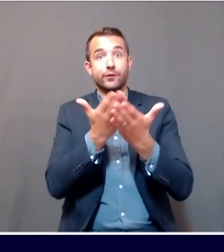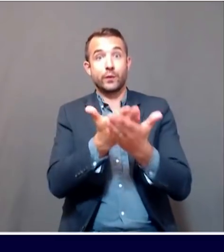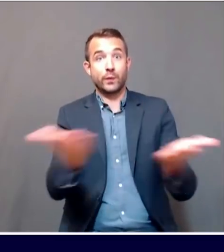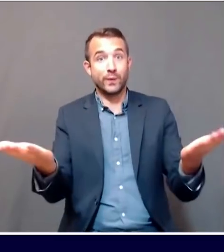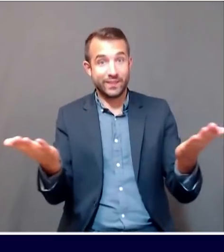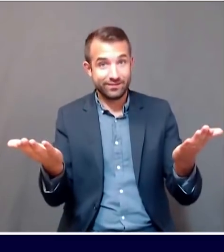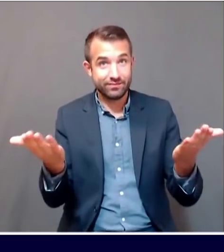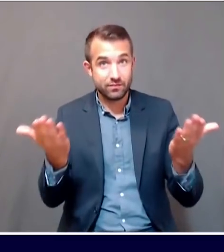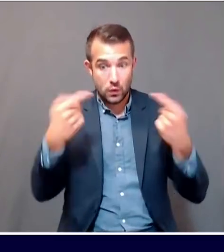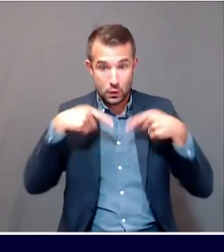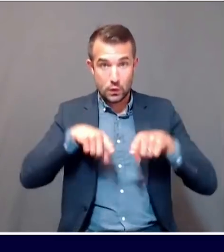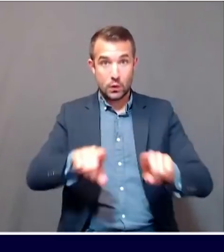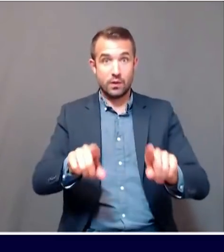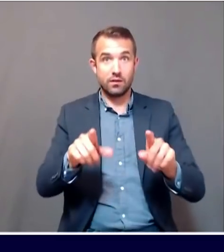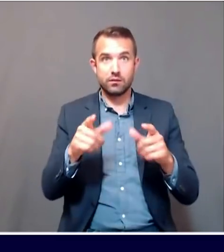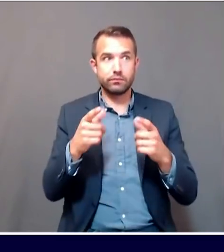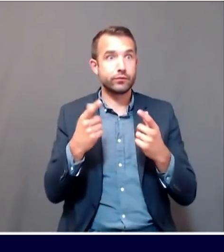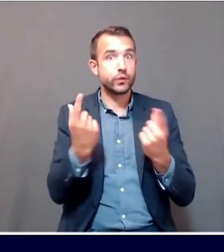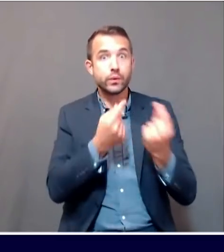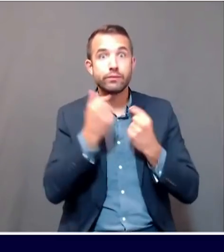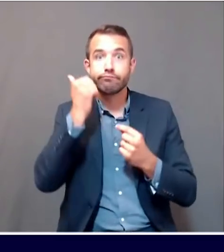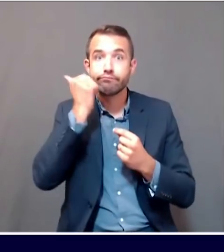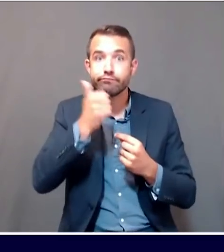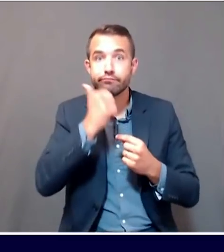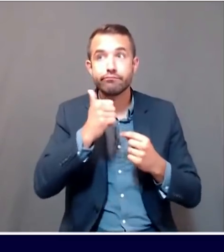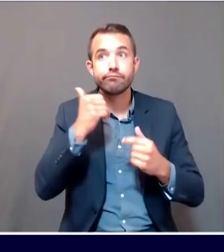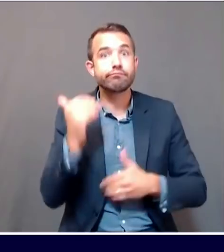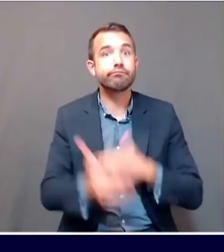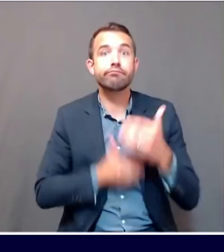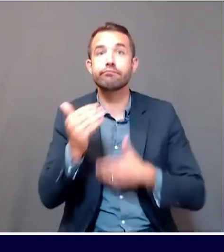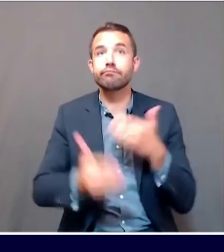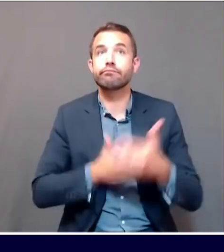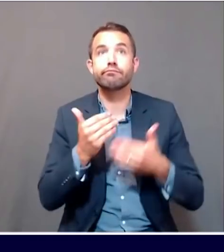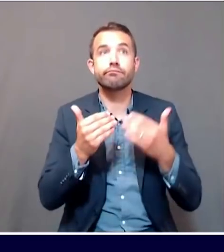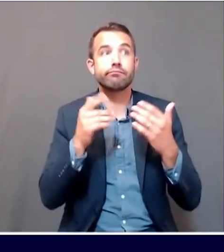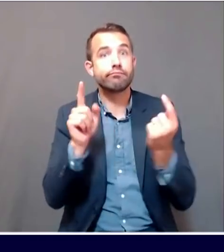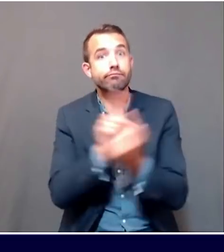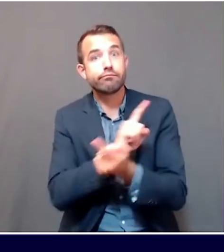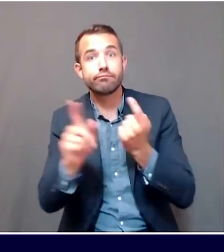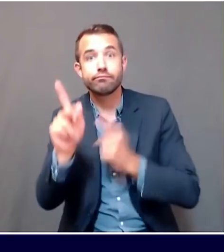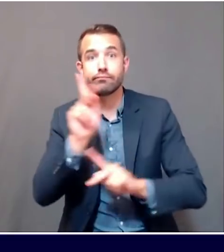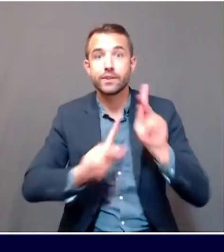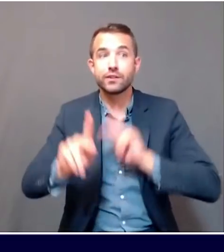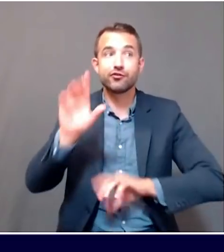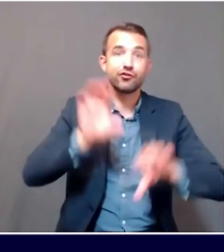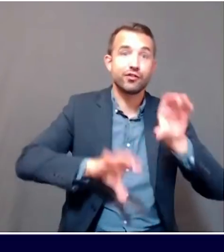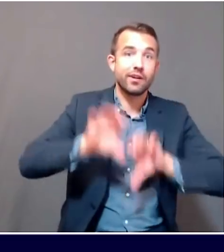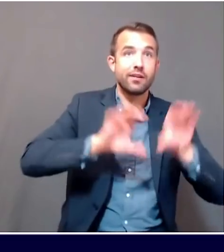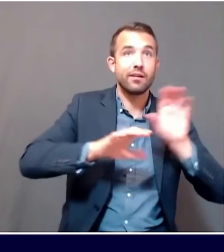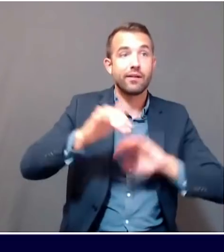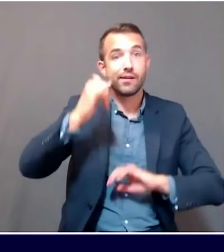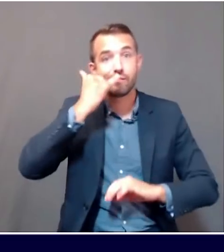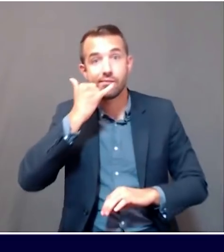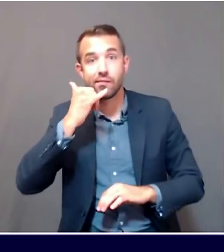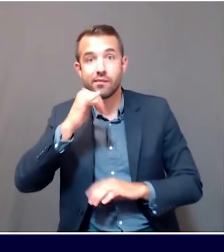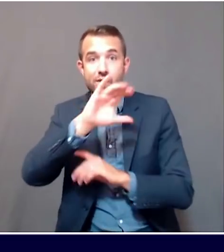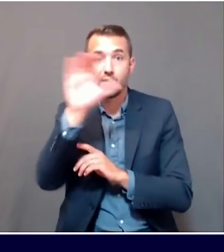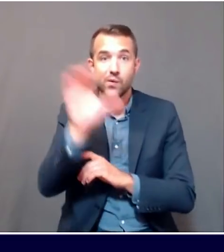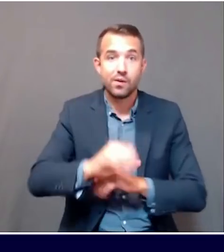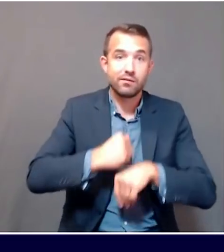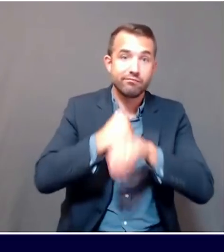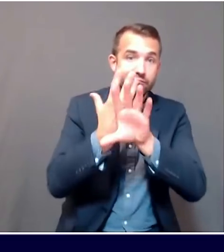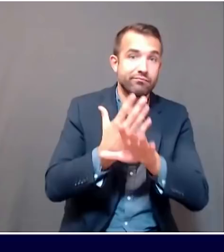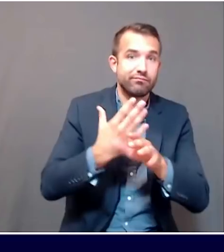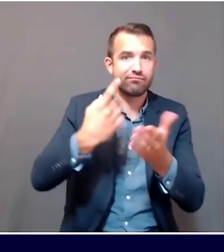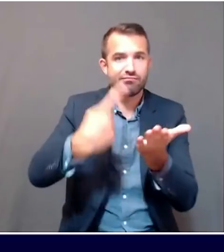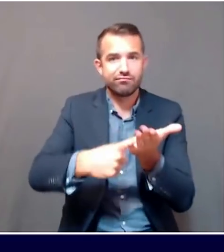with others in person, on Zoom, on the phone, when the topic of vaccines comes up, please recognize that there is a